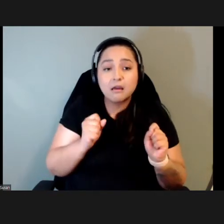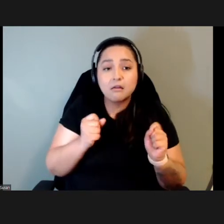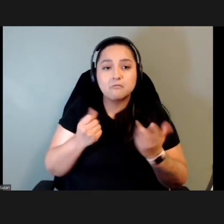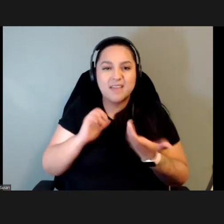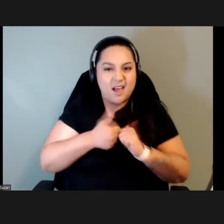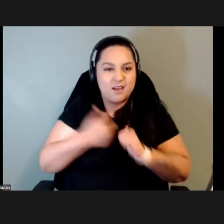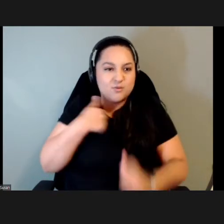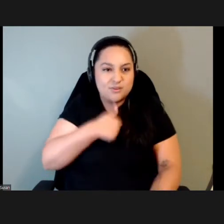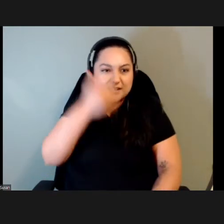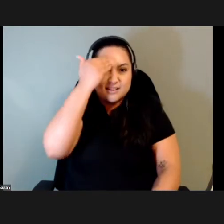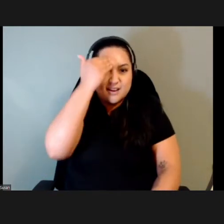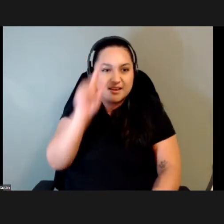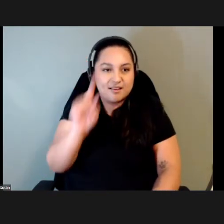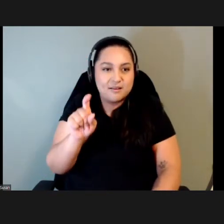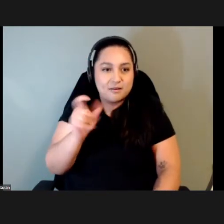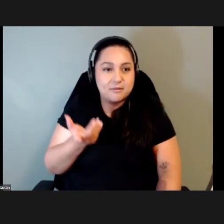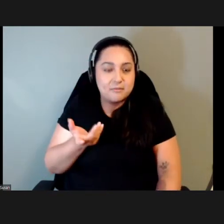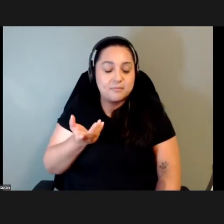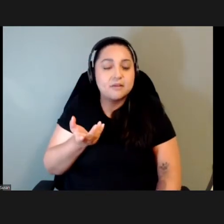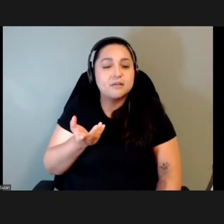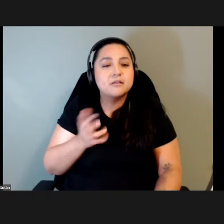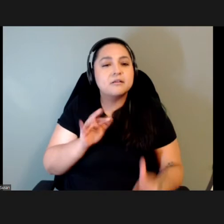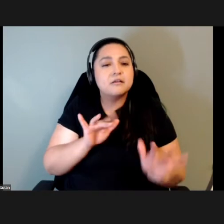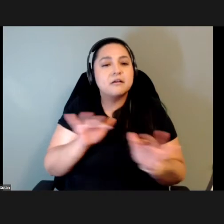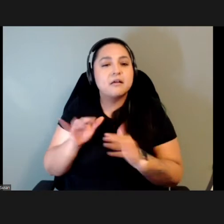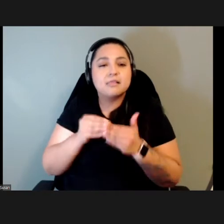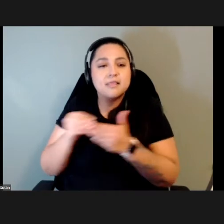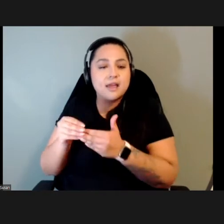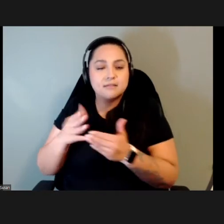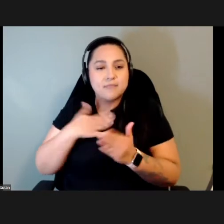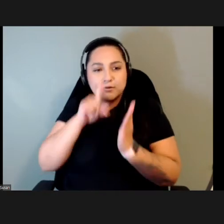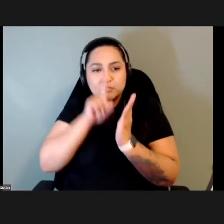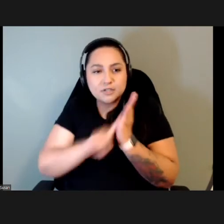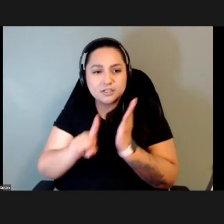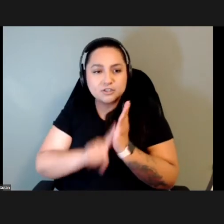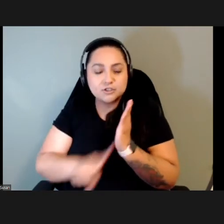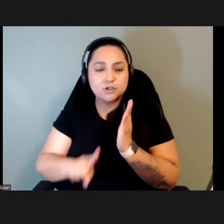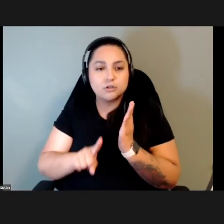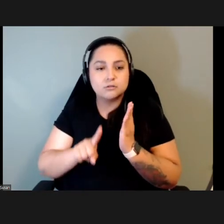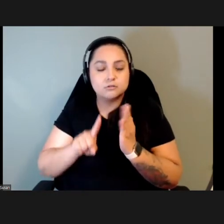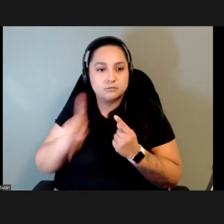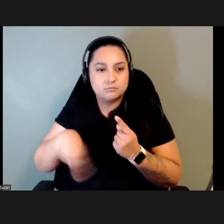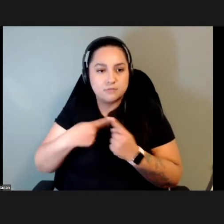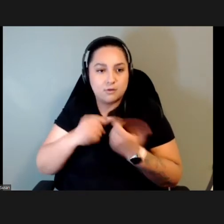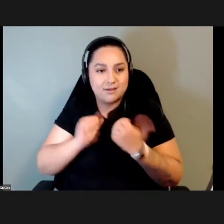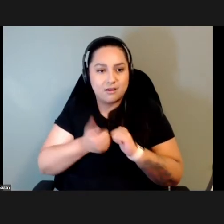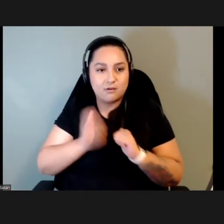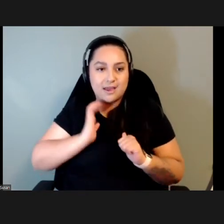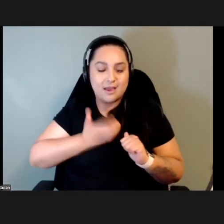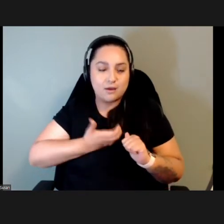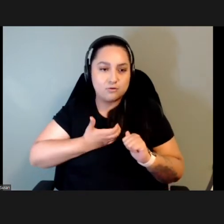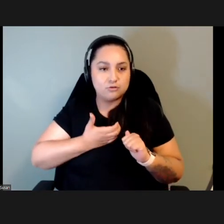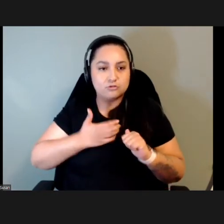Then I started researching how the nervous system recognizes safety.